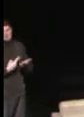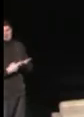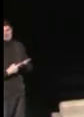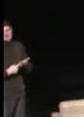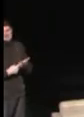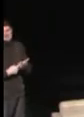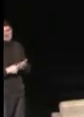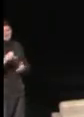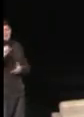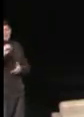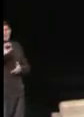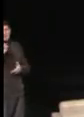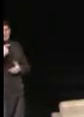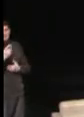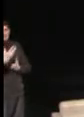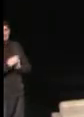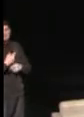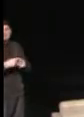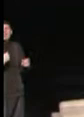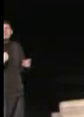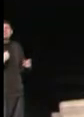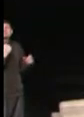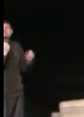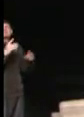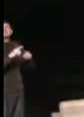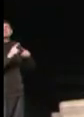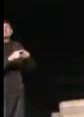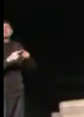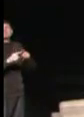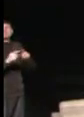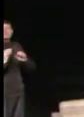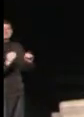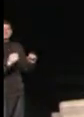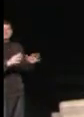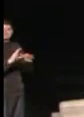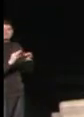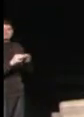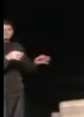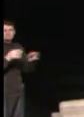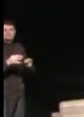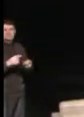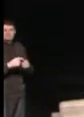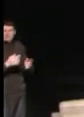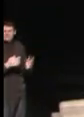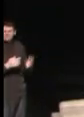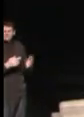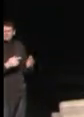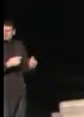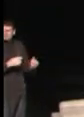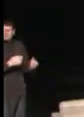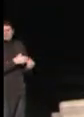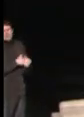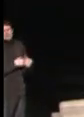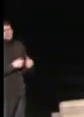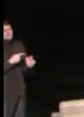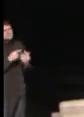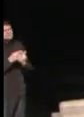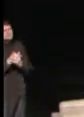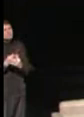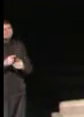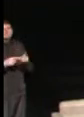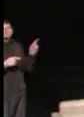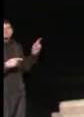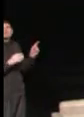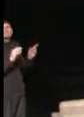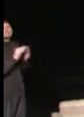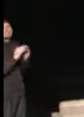of didactic or strong content in our exhibits. And this is one piece that's a lot more abstract